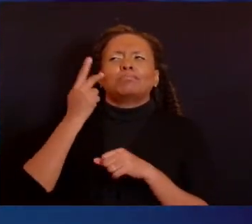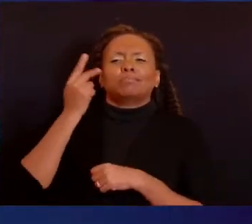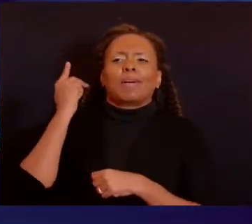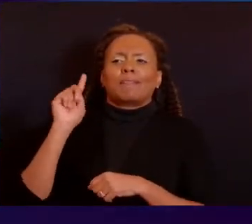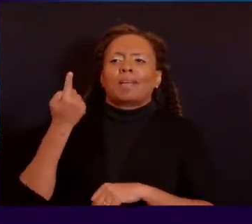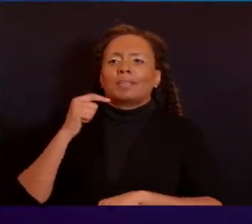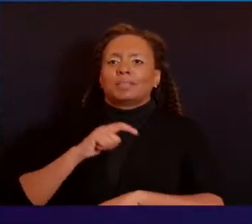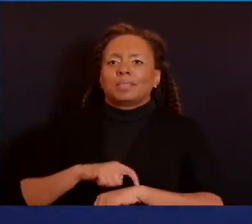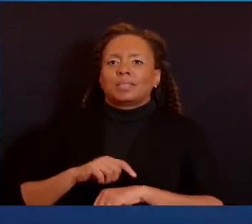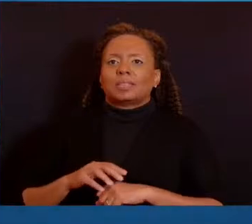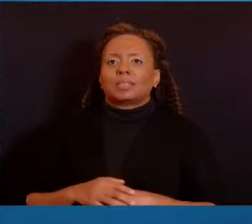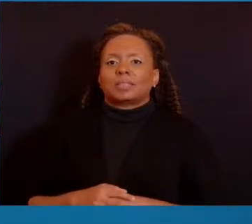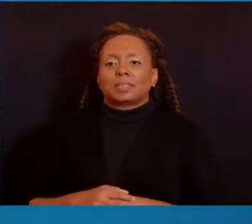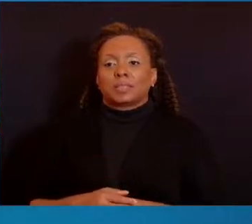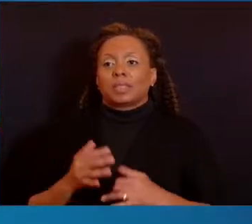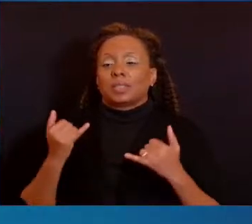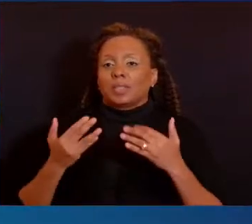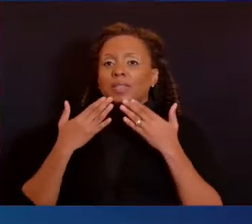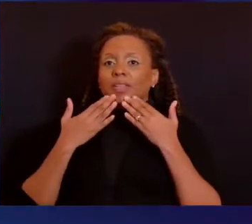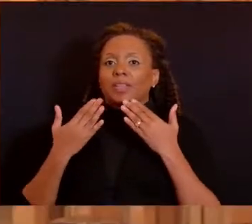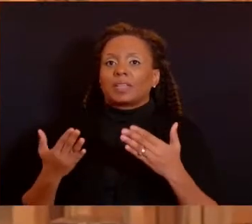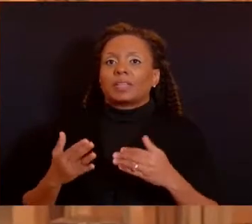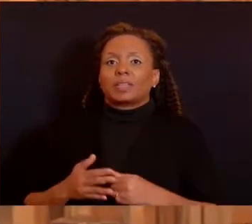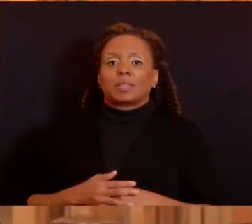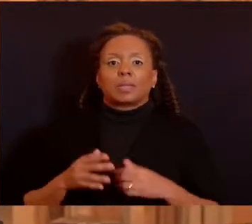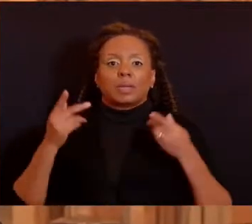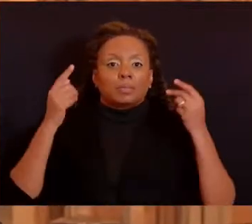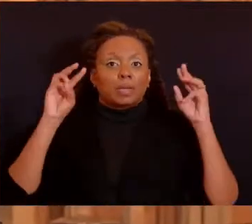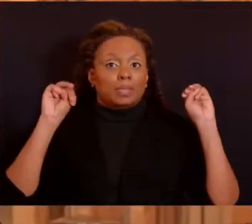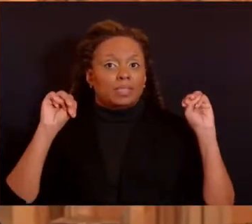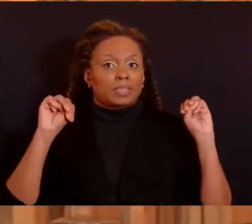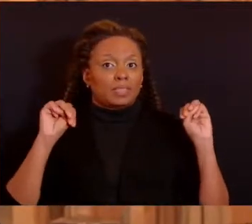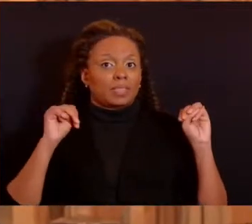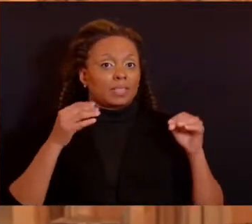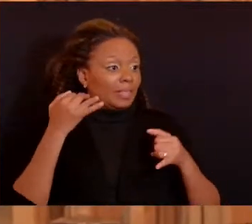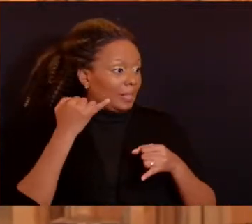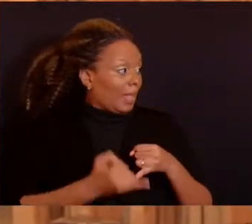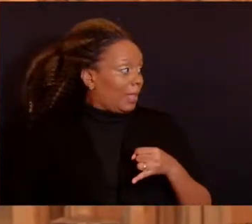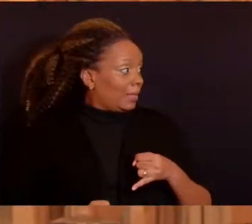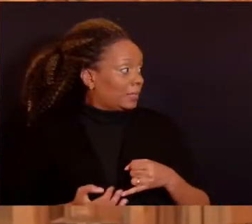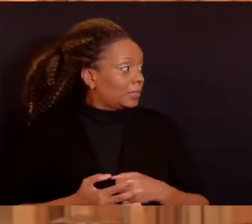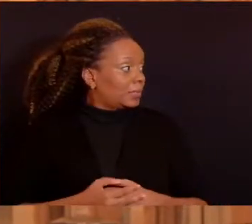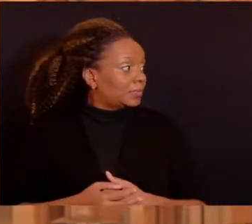time. Thank you very much, Mr. Best. And Prime Minister, would you like to close at this time?